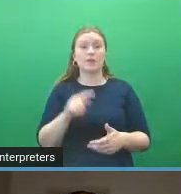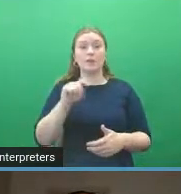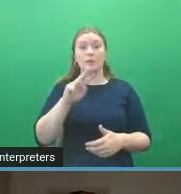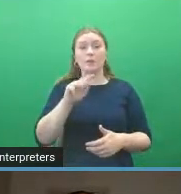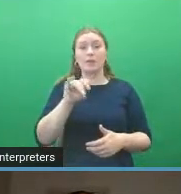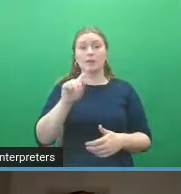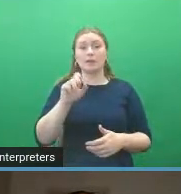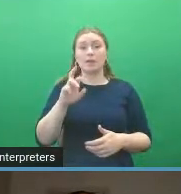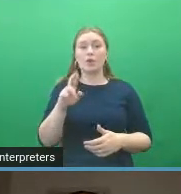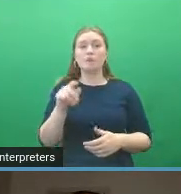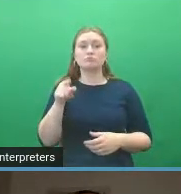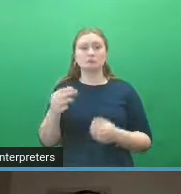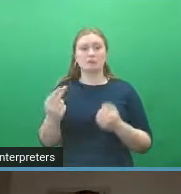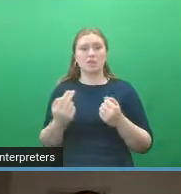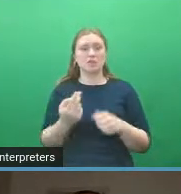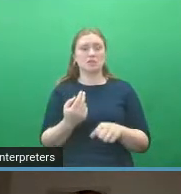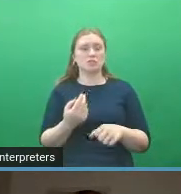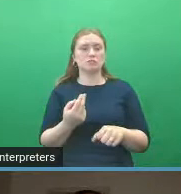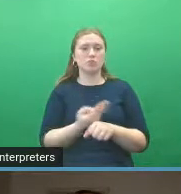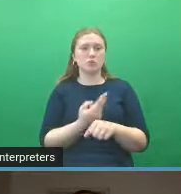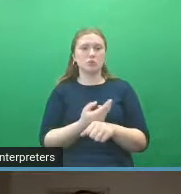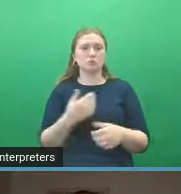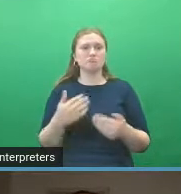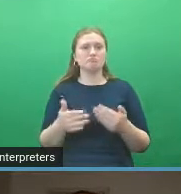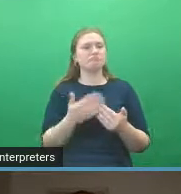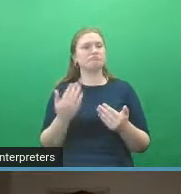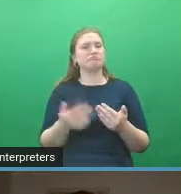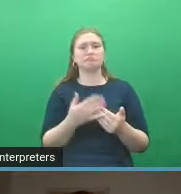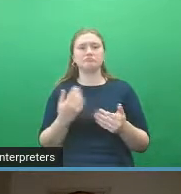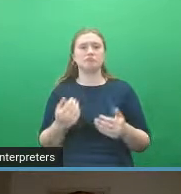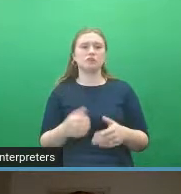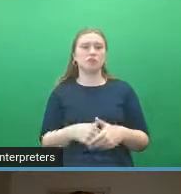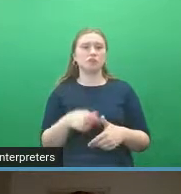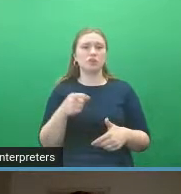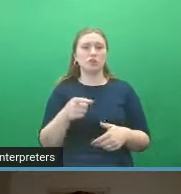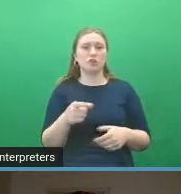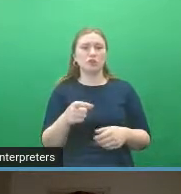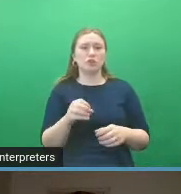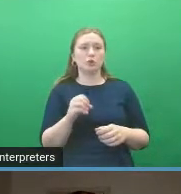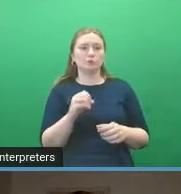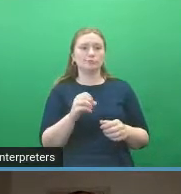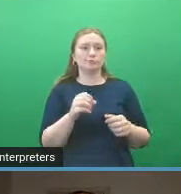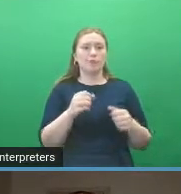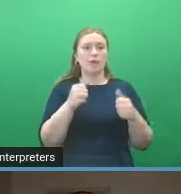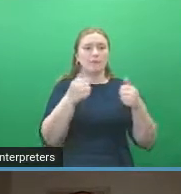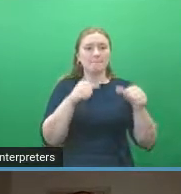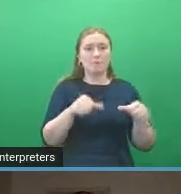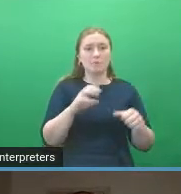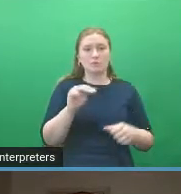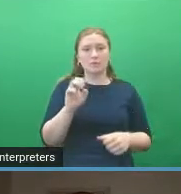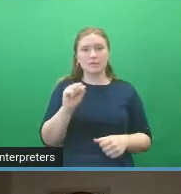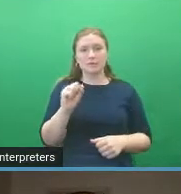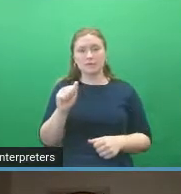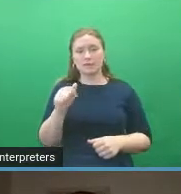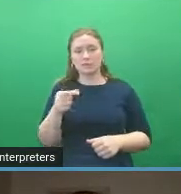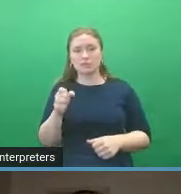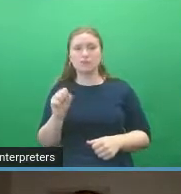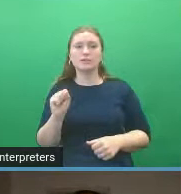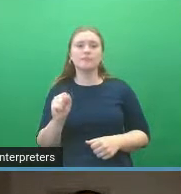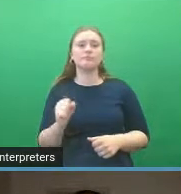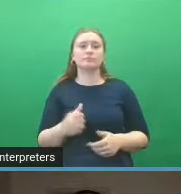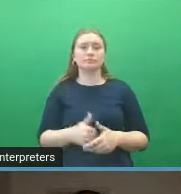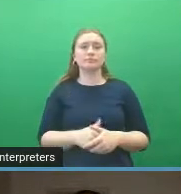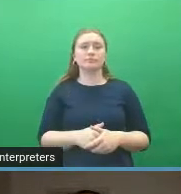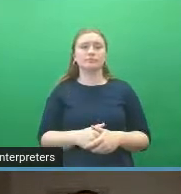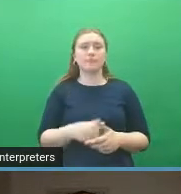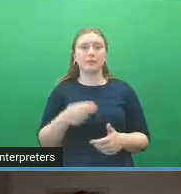account and then follow influential people or cats or dogs and send them messages in 280 characters. Nowadays, the keyboard is only one of the